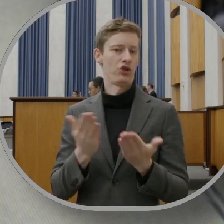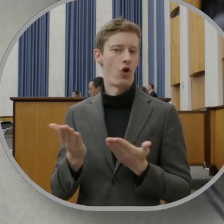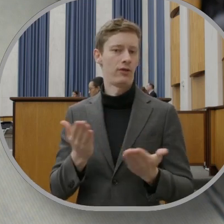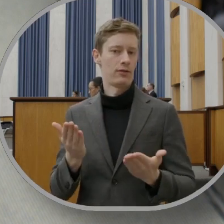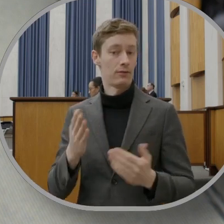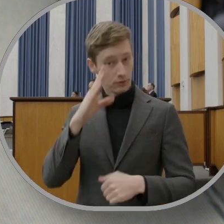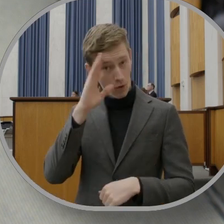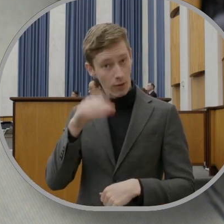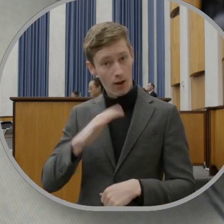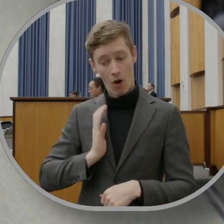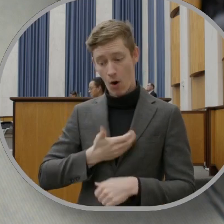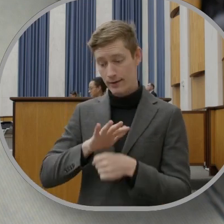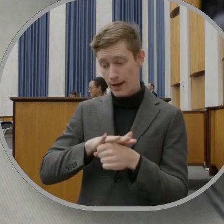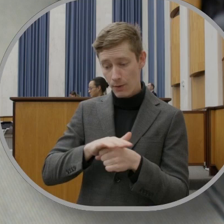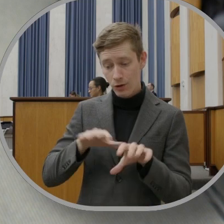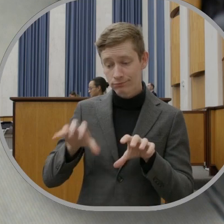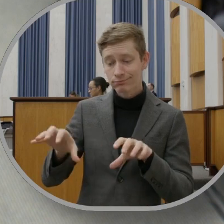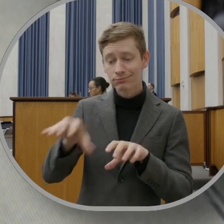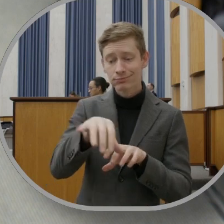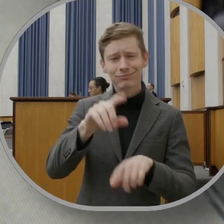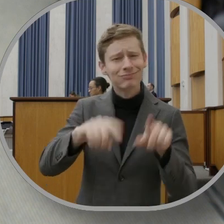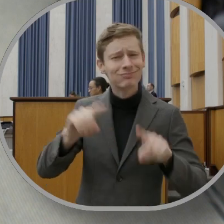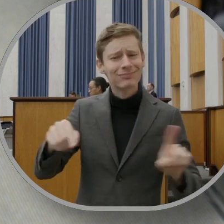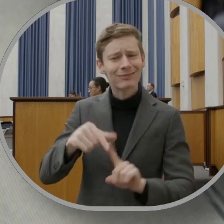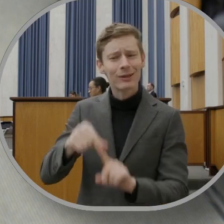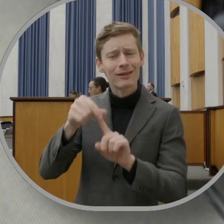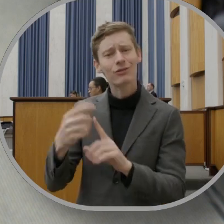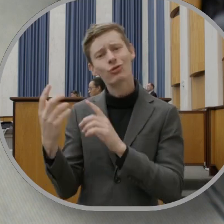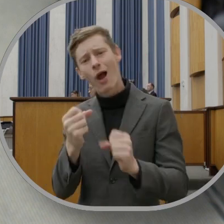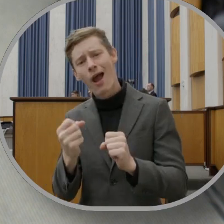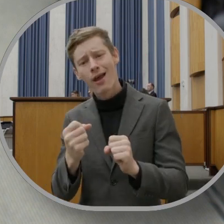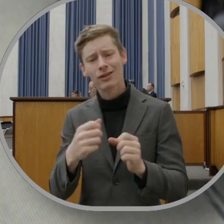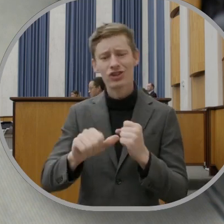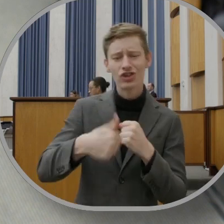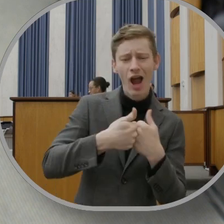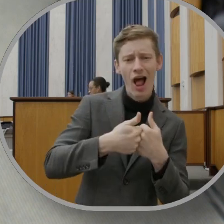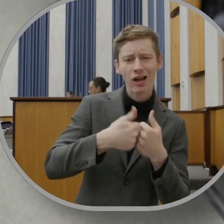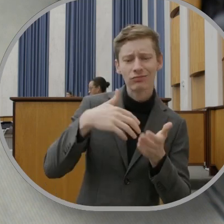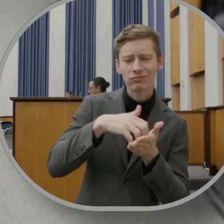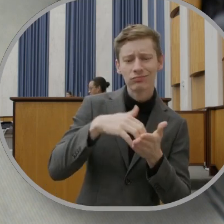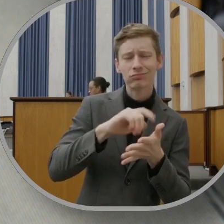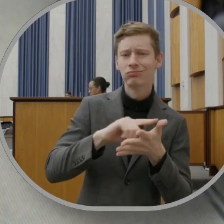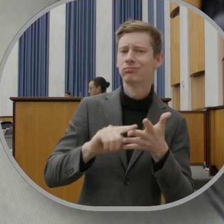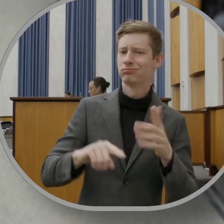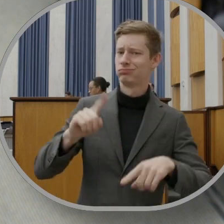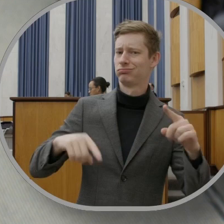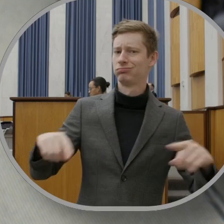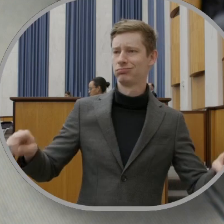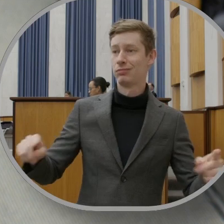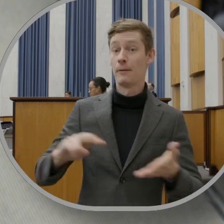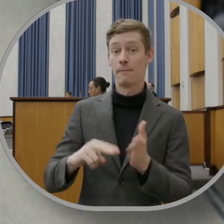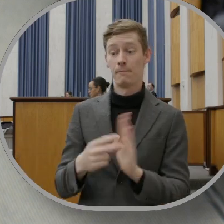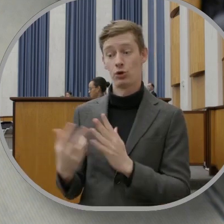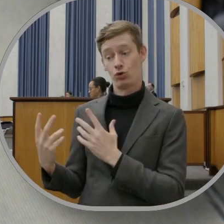neighborhoods are all unique and have different strengths and challenges. Therefore, we want to lean into those strengths